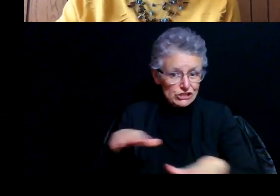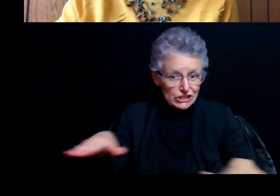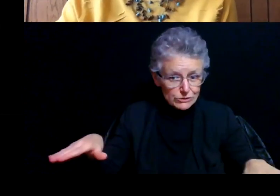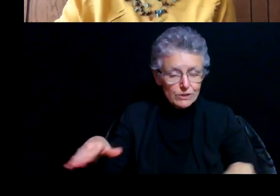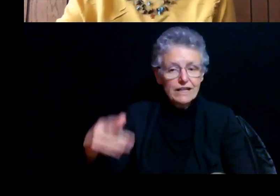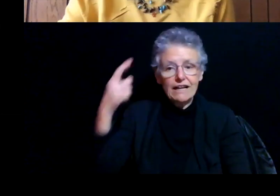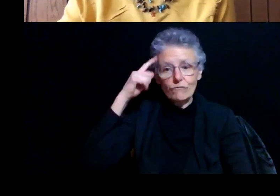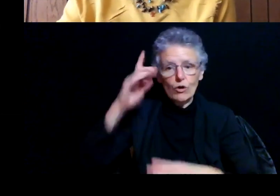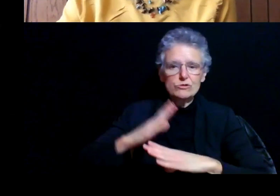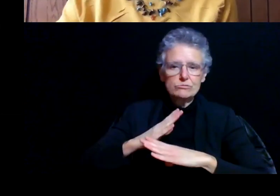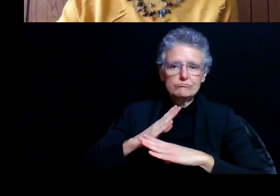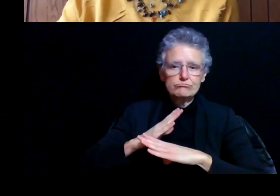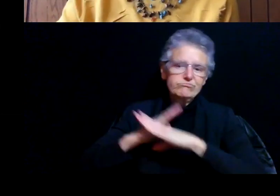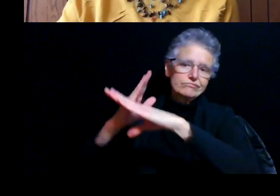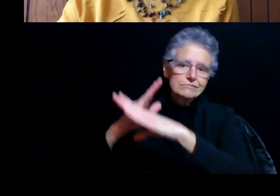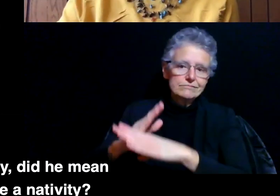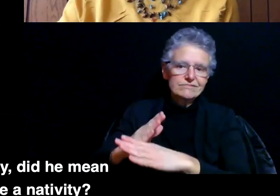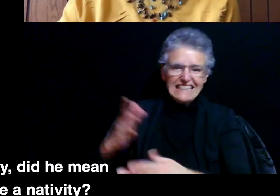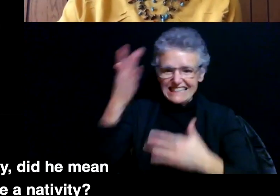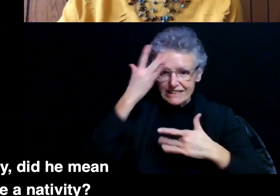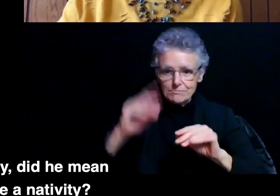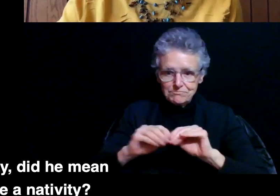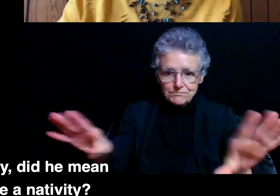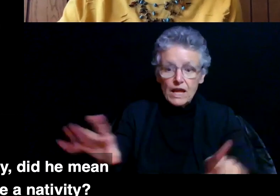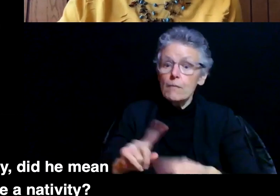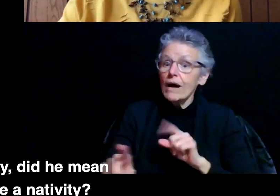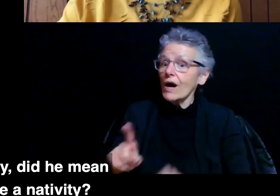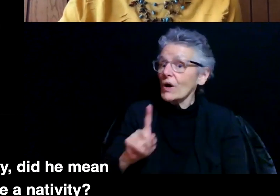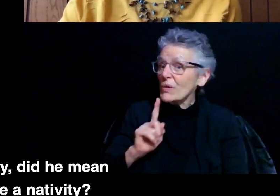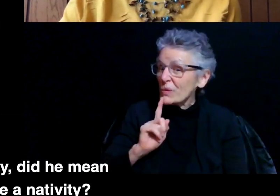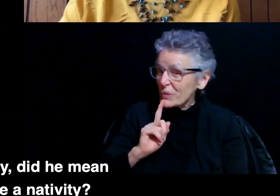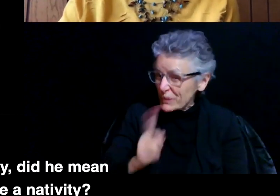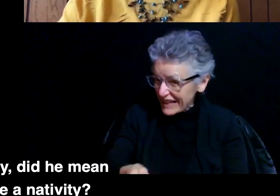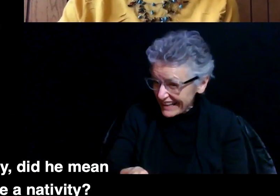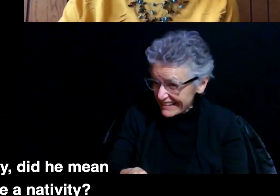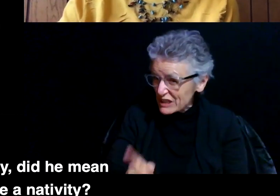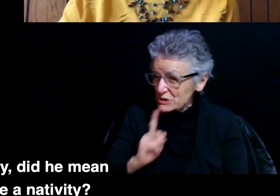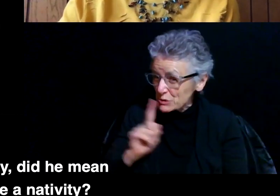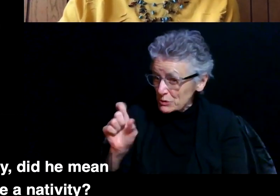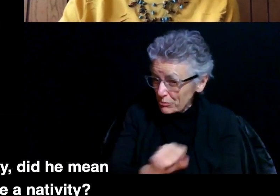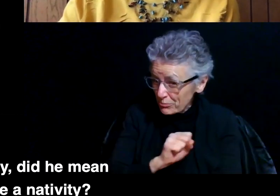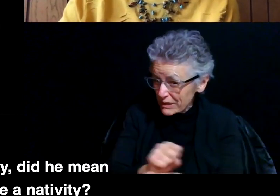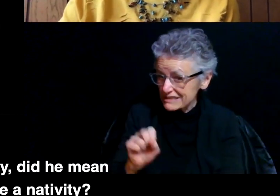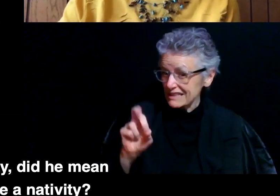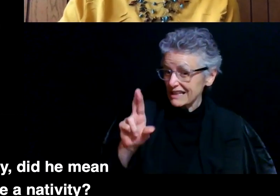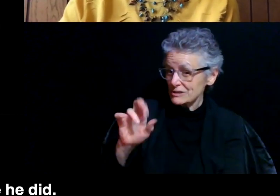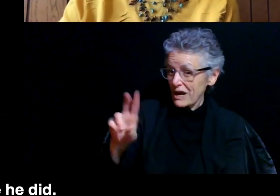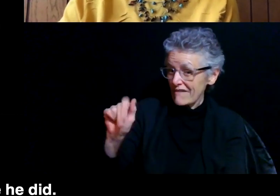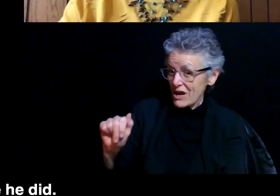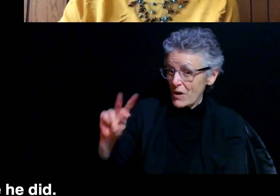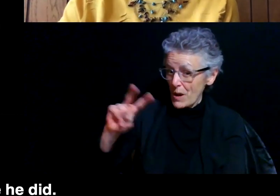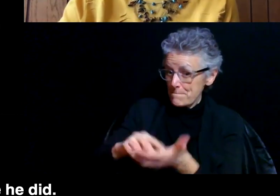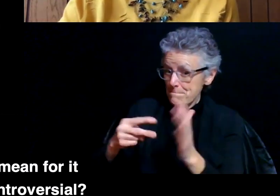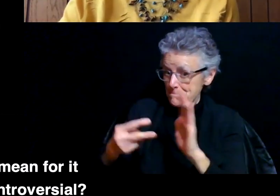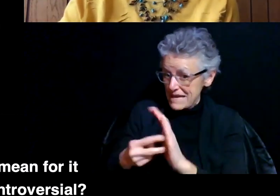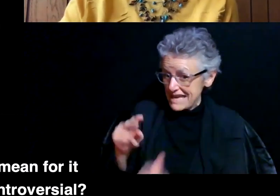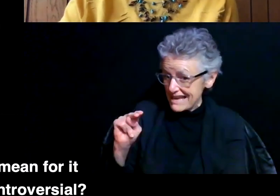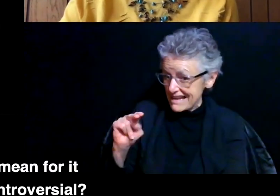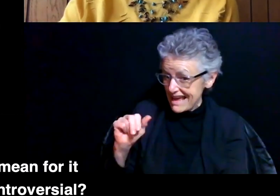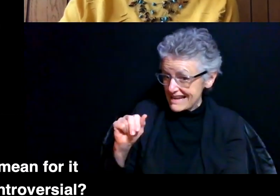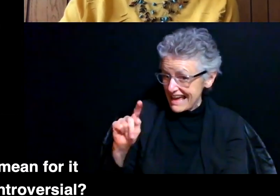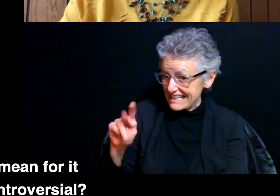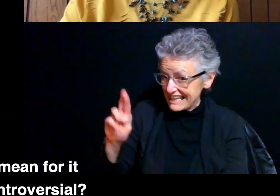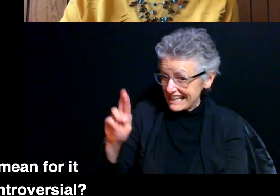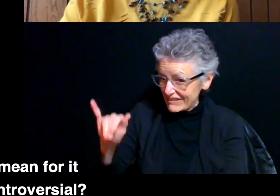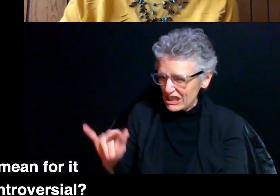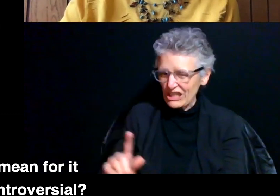epidemiology, sorry. But in reality, did he mean for it to be a nativity? Sure he did. Did he mean for